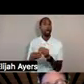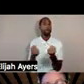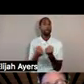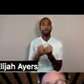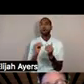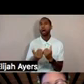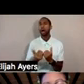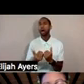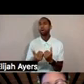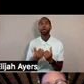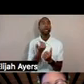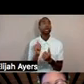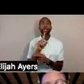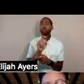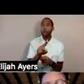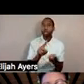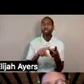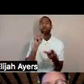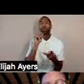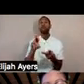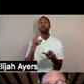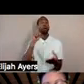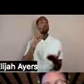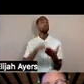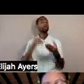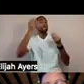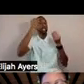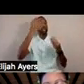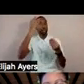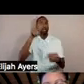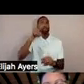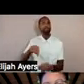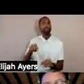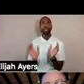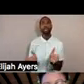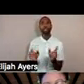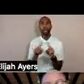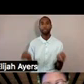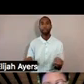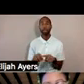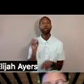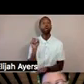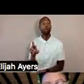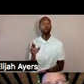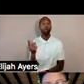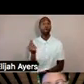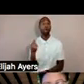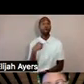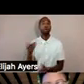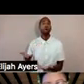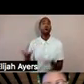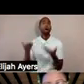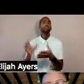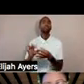way of any questions or kind of noticing and information via the chat, as well as uplifting